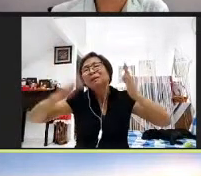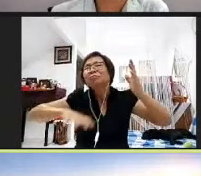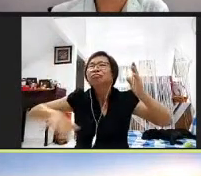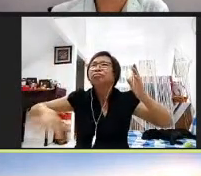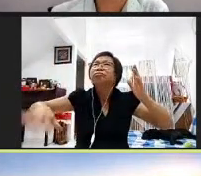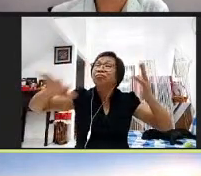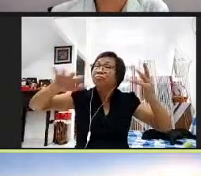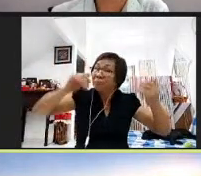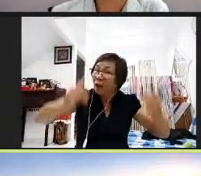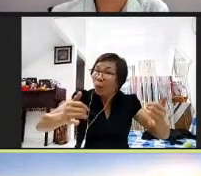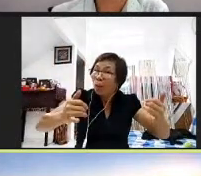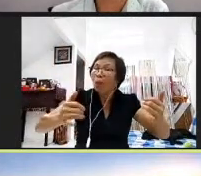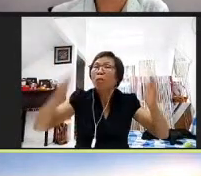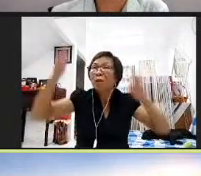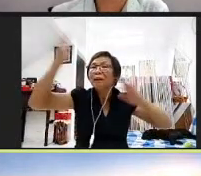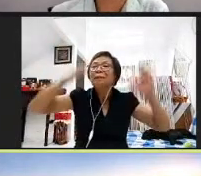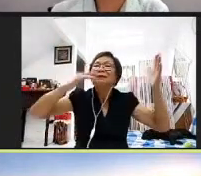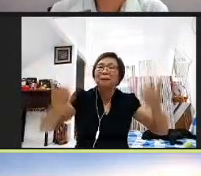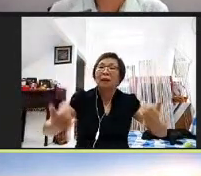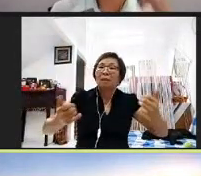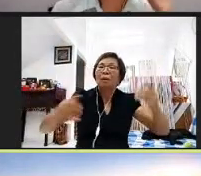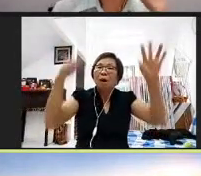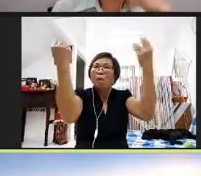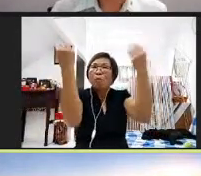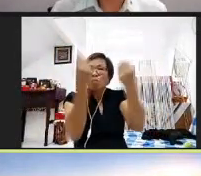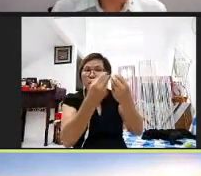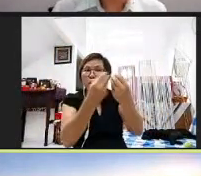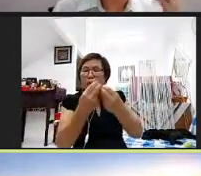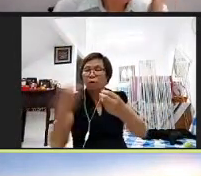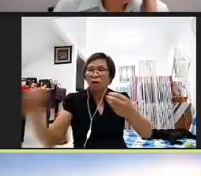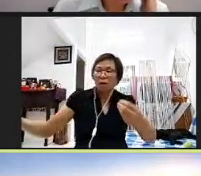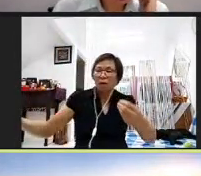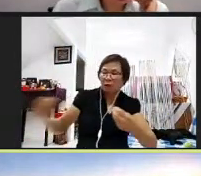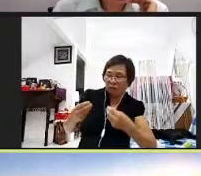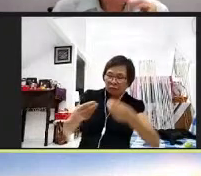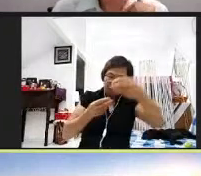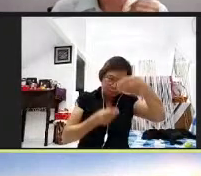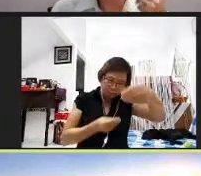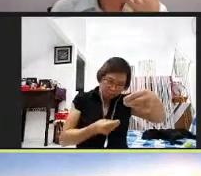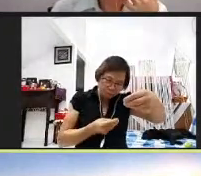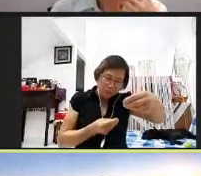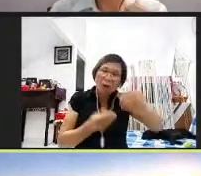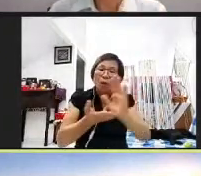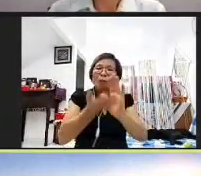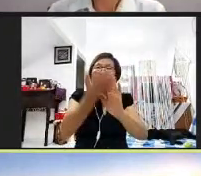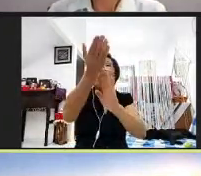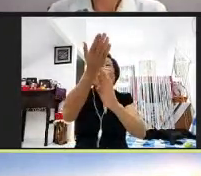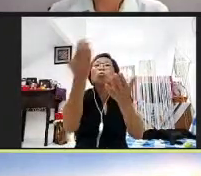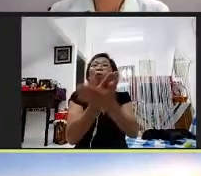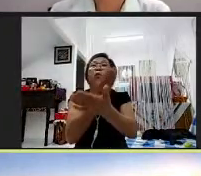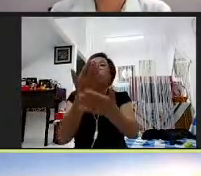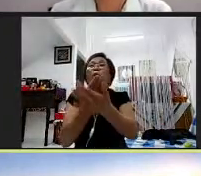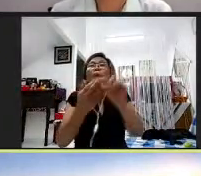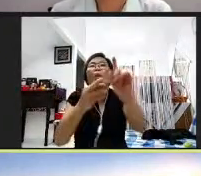today, this is the statistic that given today, we have increased new case by